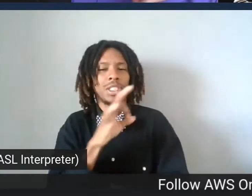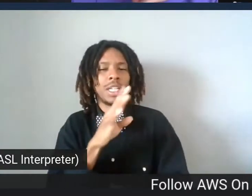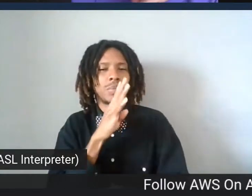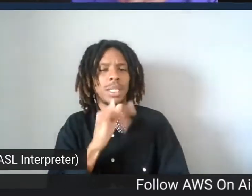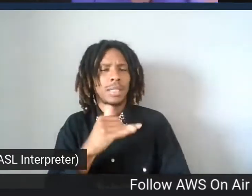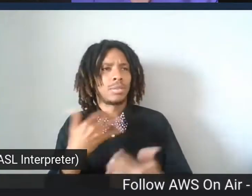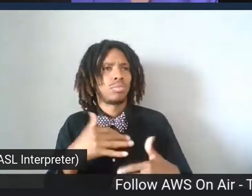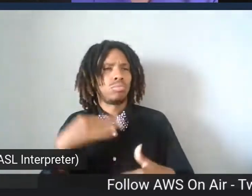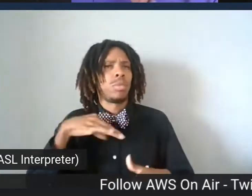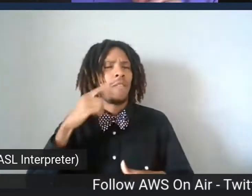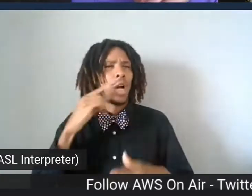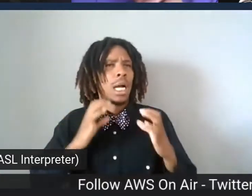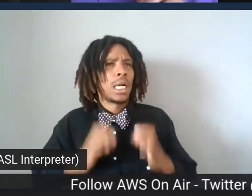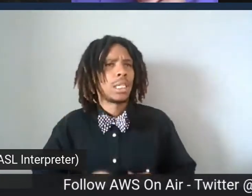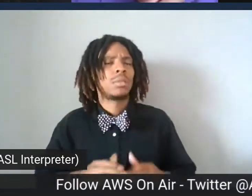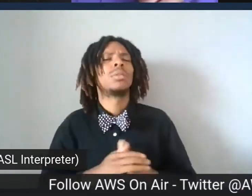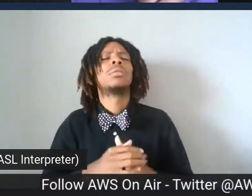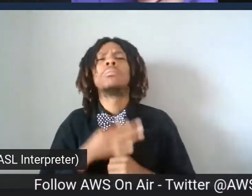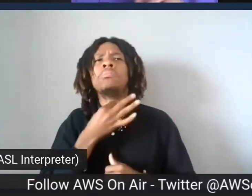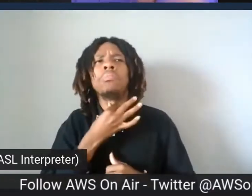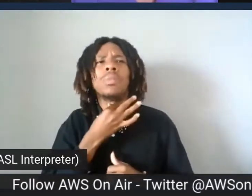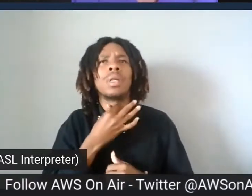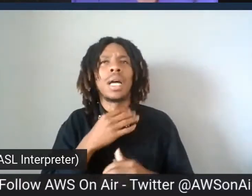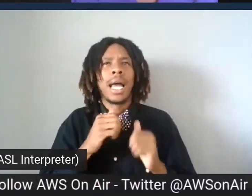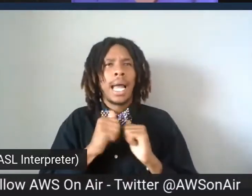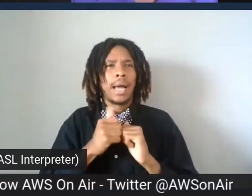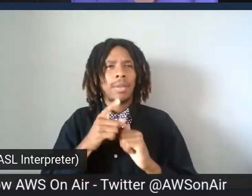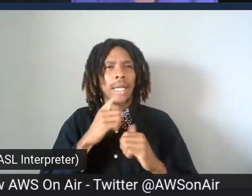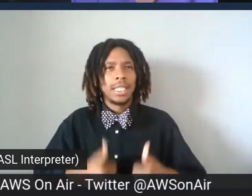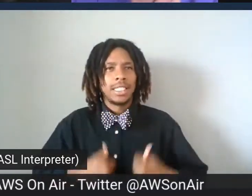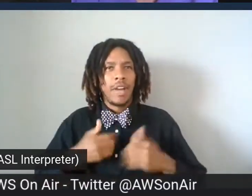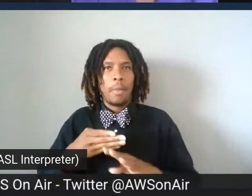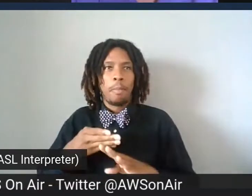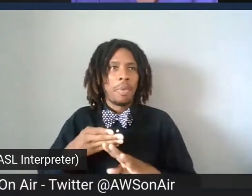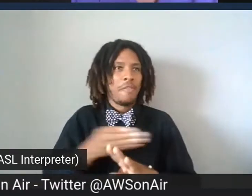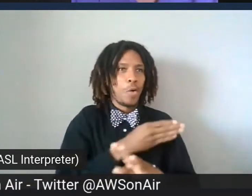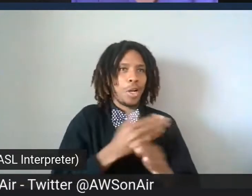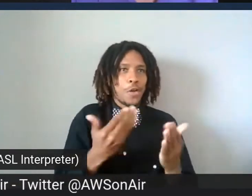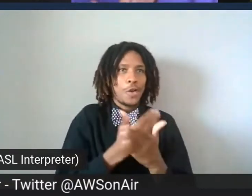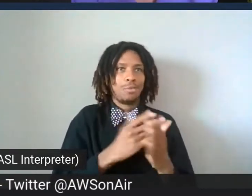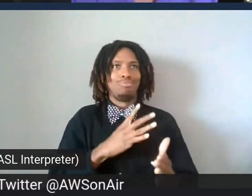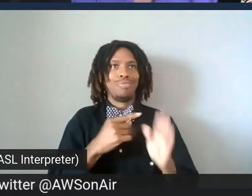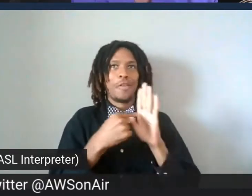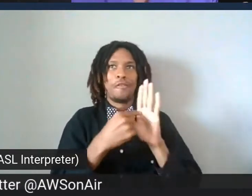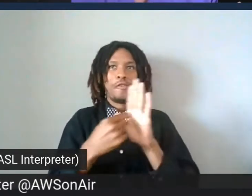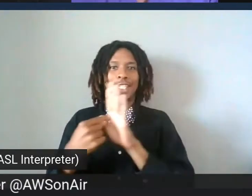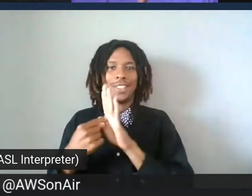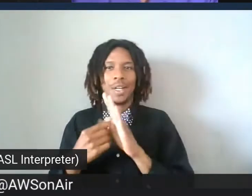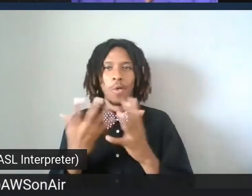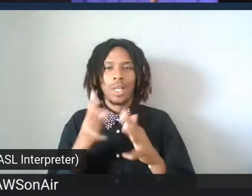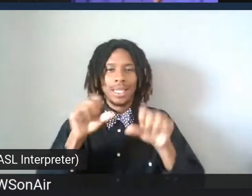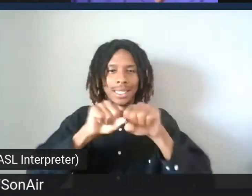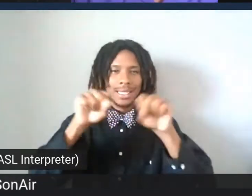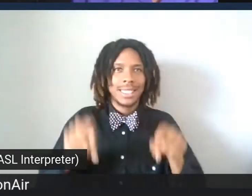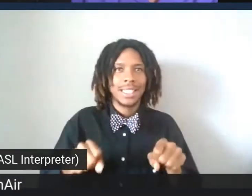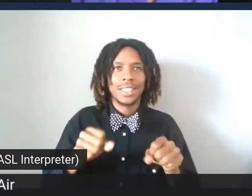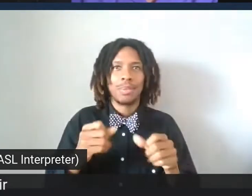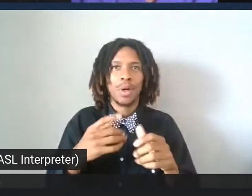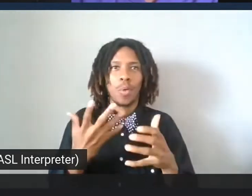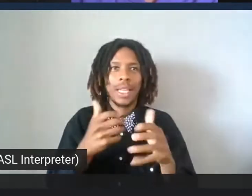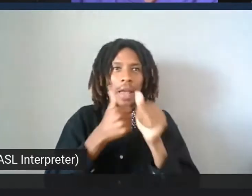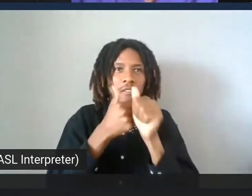customers. But what did they actually? How did they survive before this? What was their system or the practices that